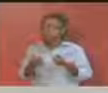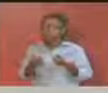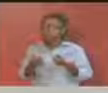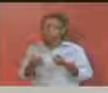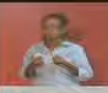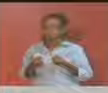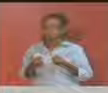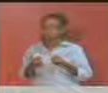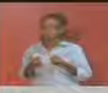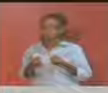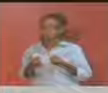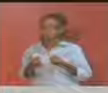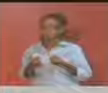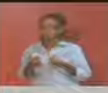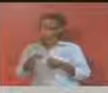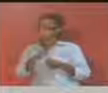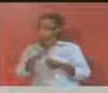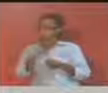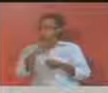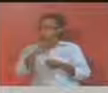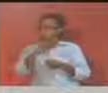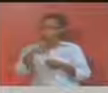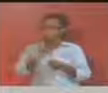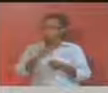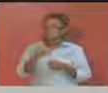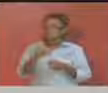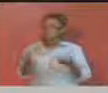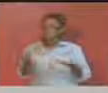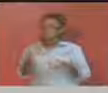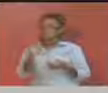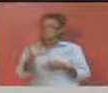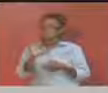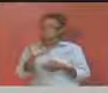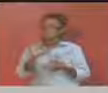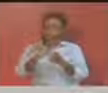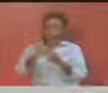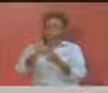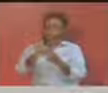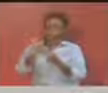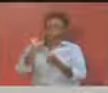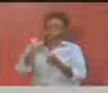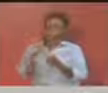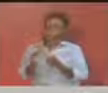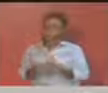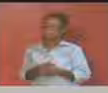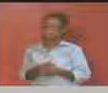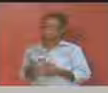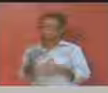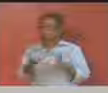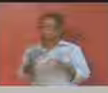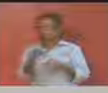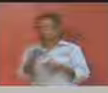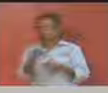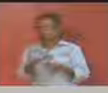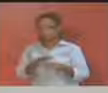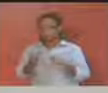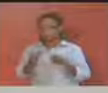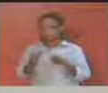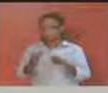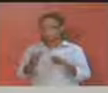to safeguard the health and safety of their population. And if it is that they have ceased pending EMA and